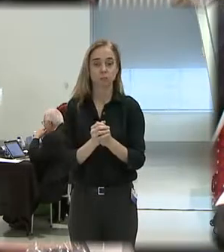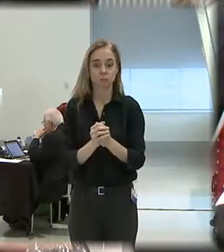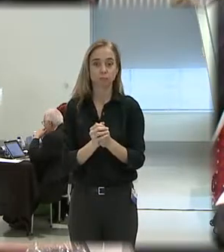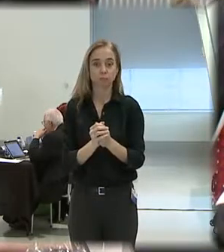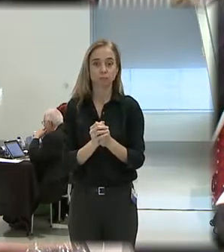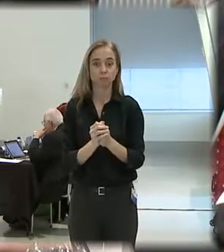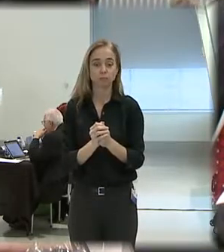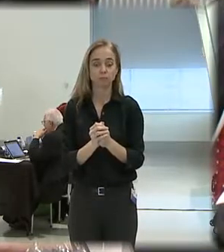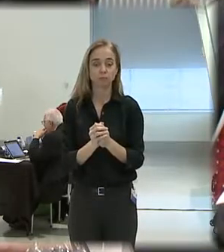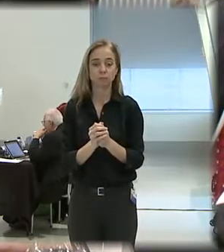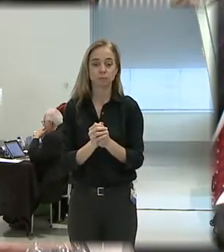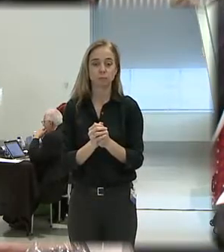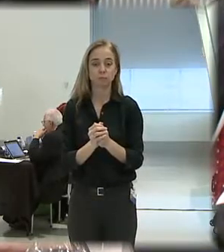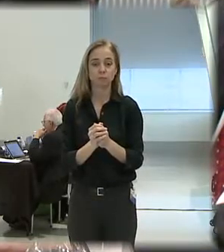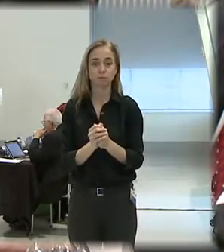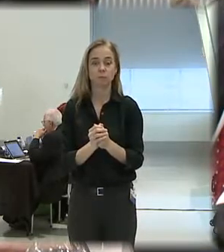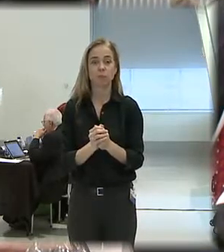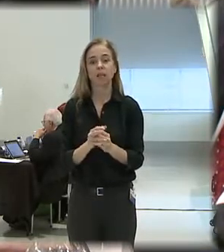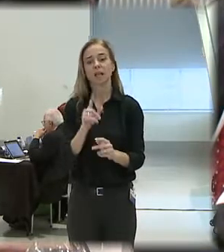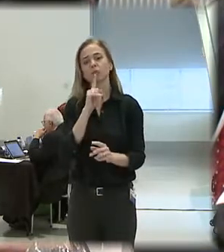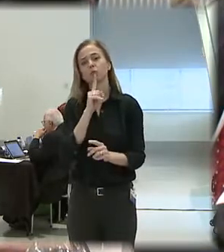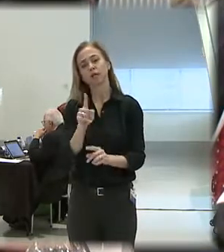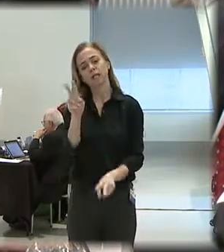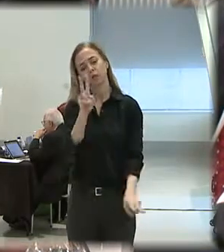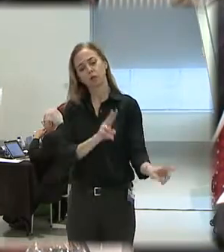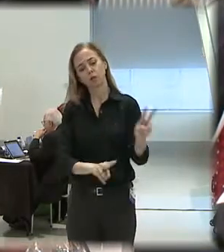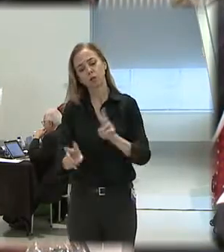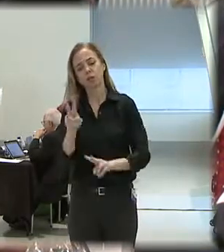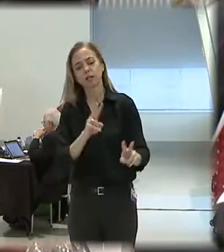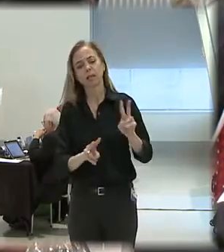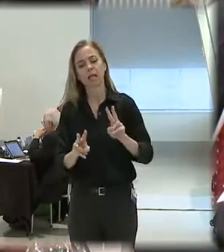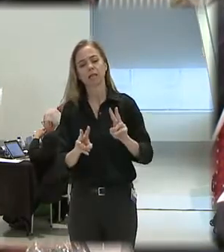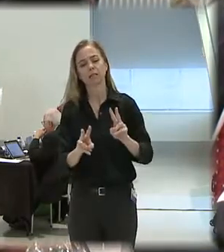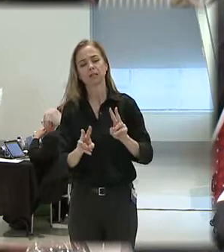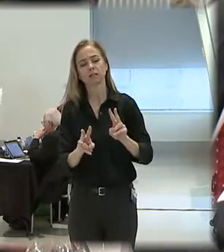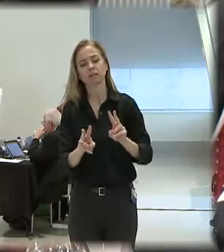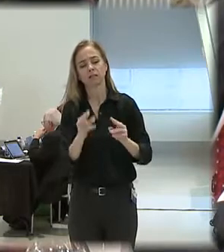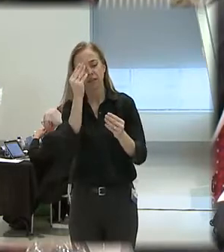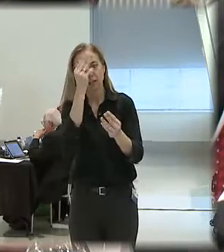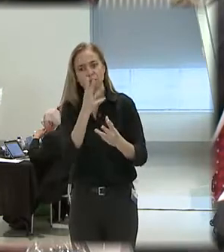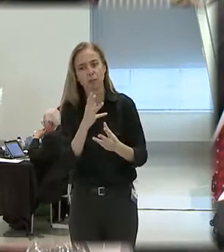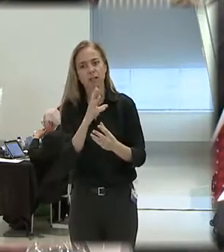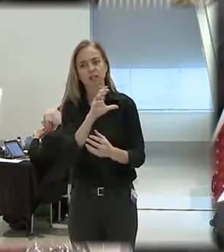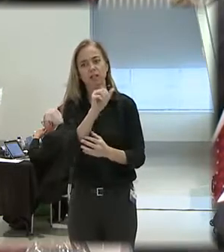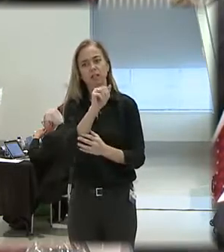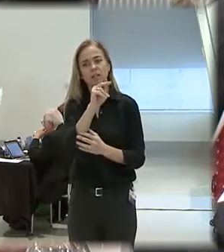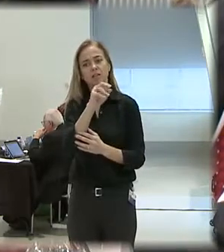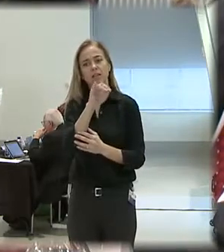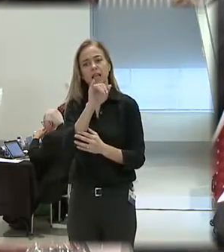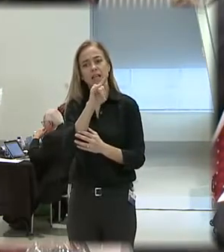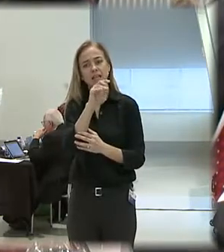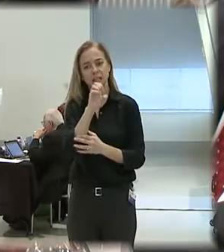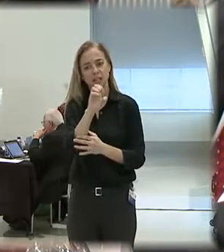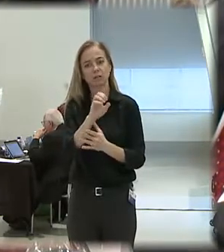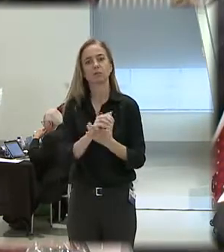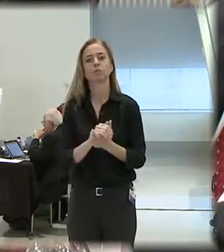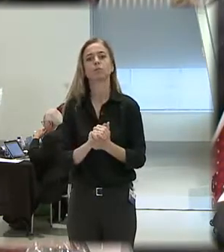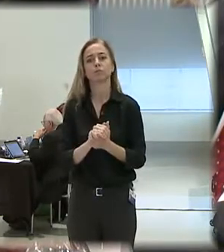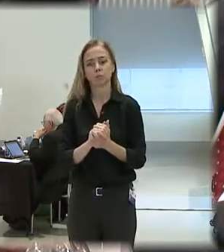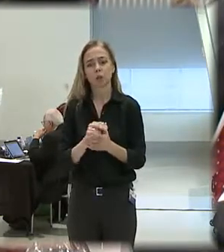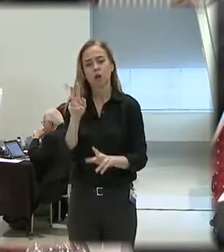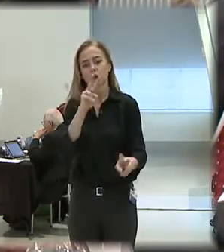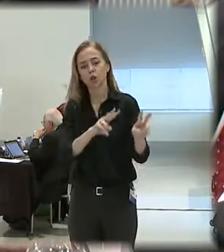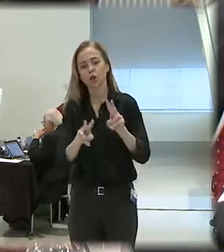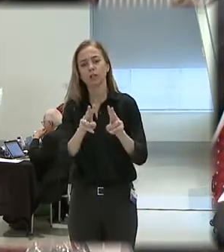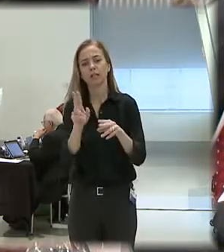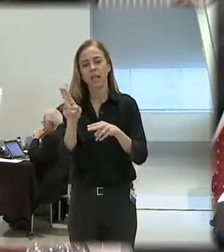potential. So I think it's looking at the CAD data, looking at the information on calls for service, looking where the use of